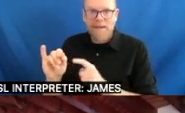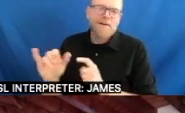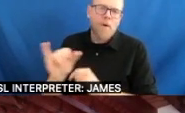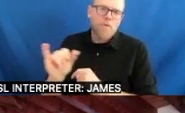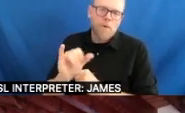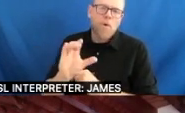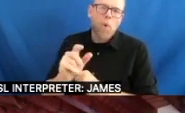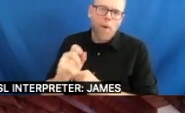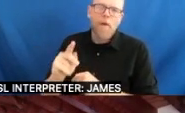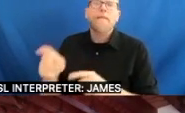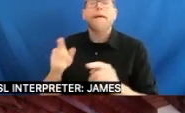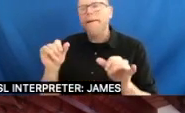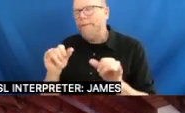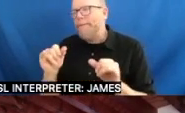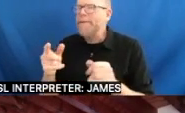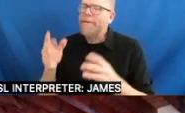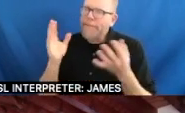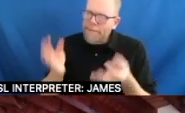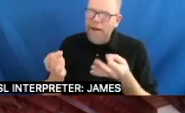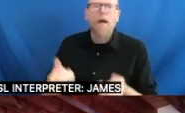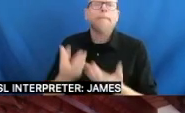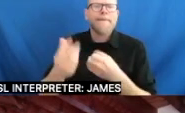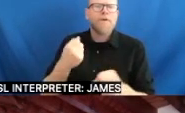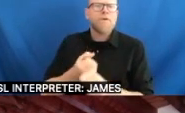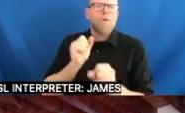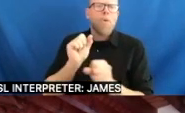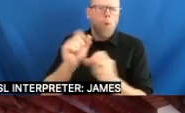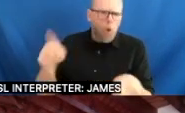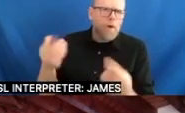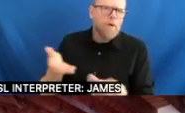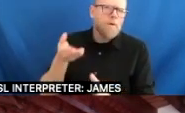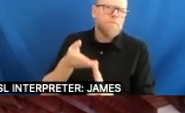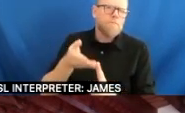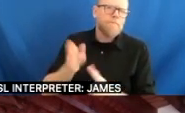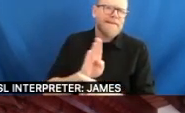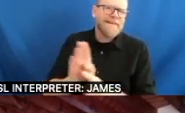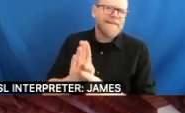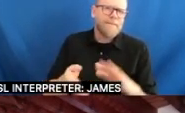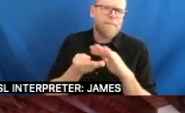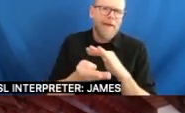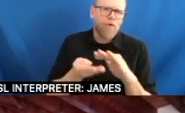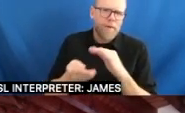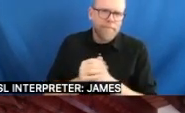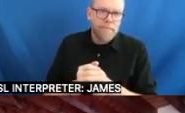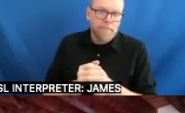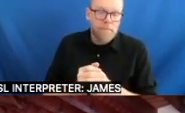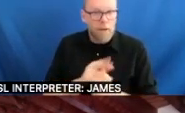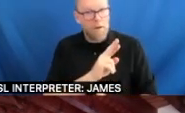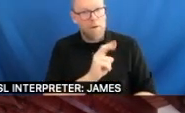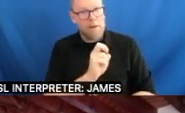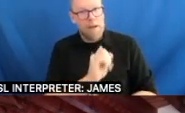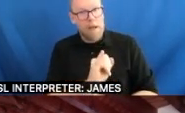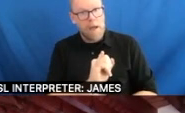other things, like the number of years that you've been working there. So, unlike at REI, people who shop at